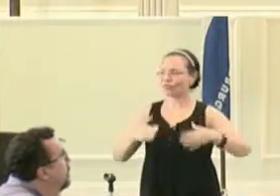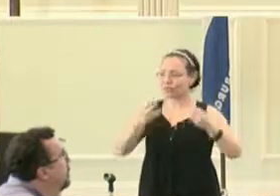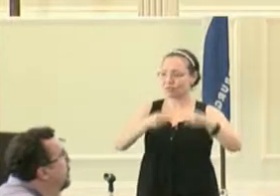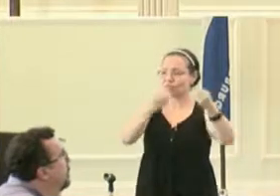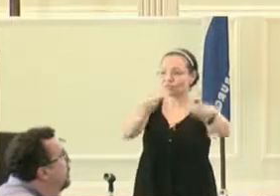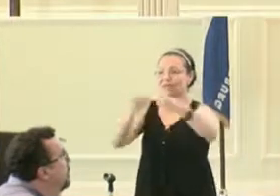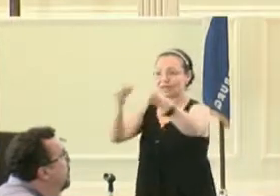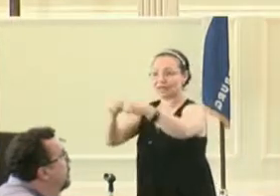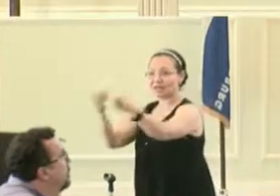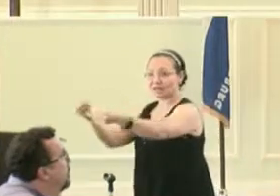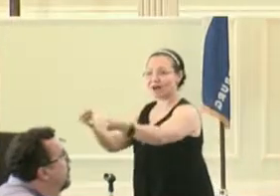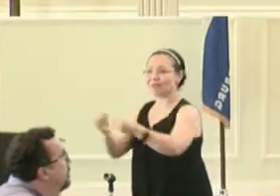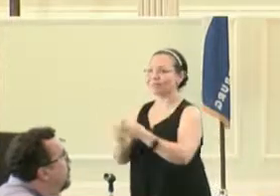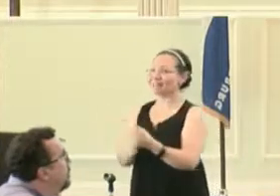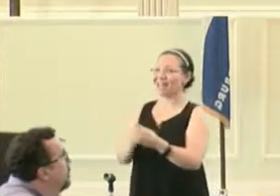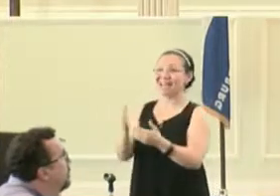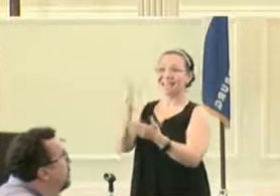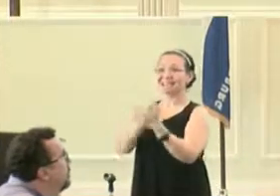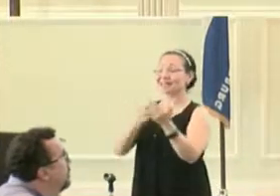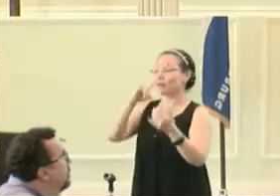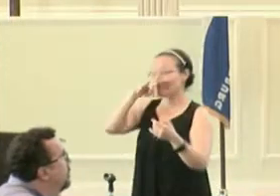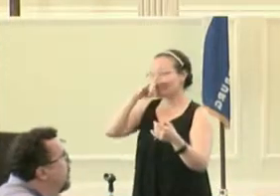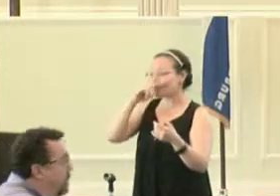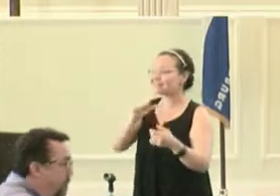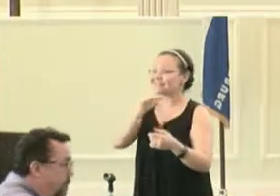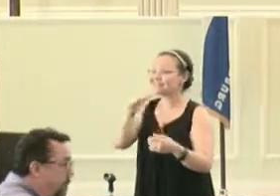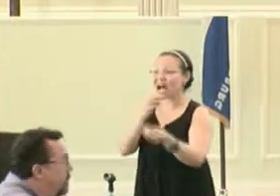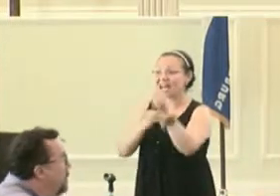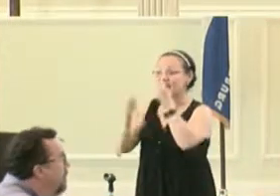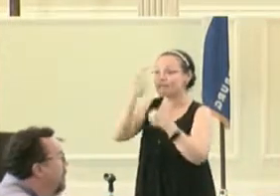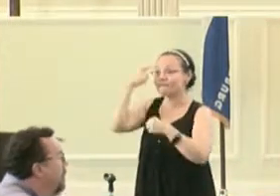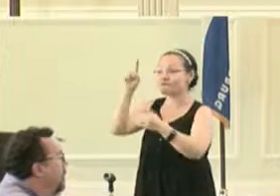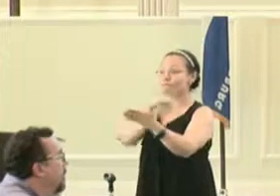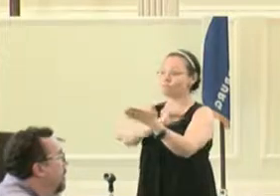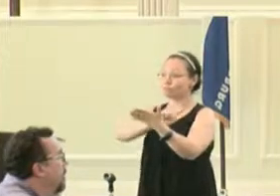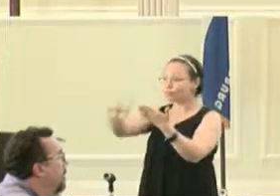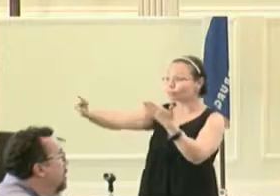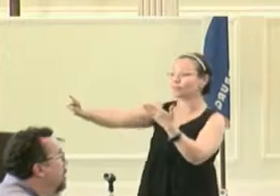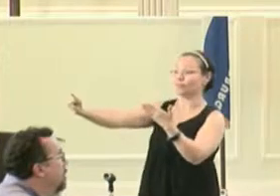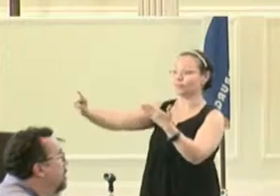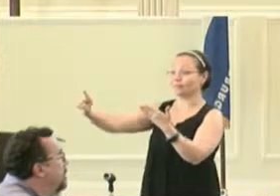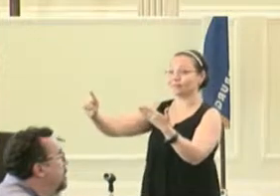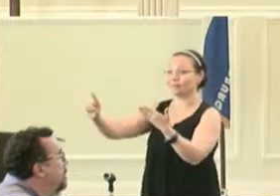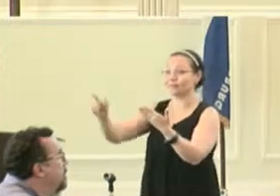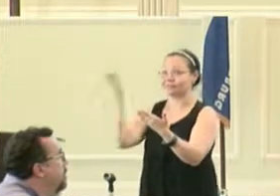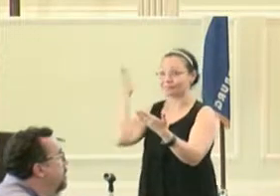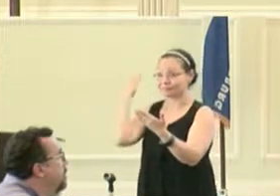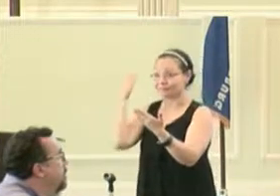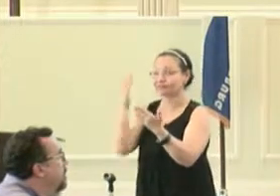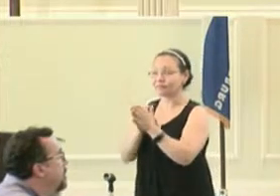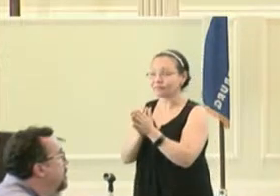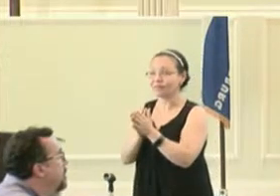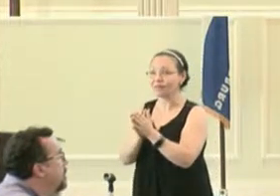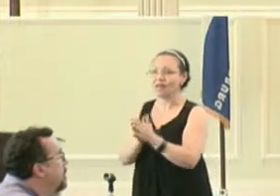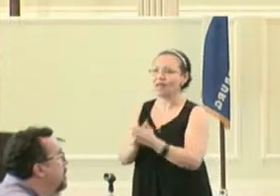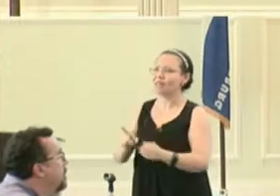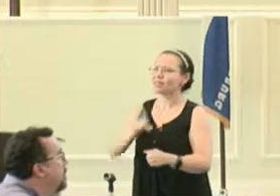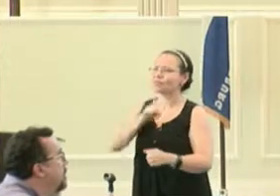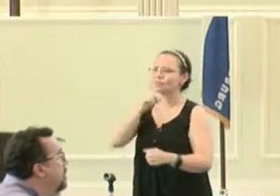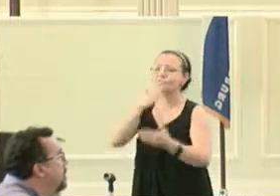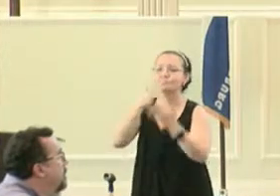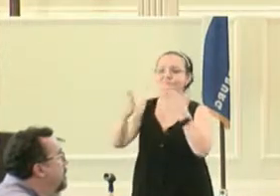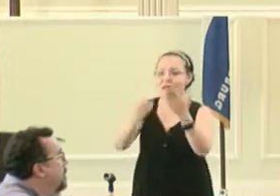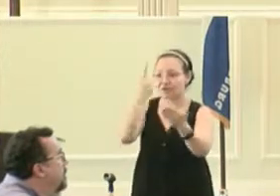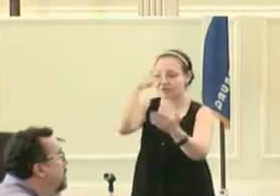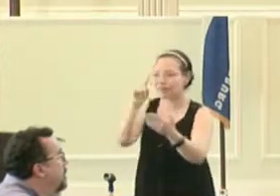these kids hadn't eaten for a whole week. And when they got their sandwich, they were so